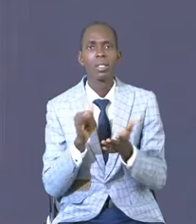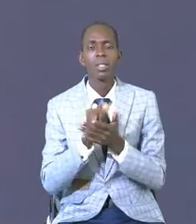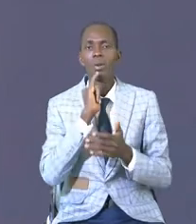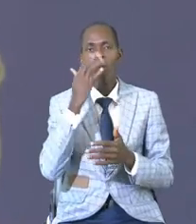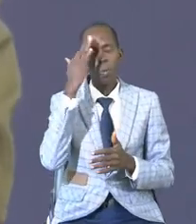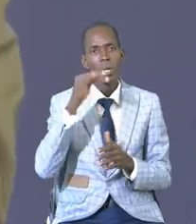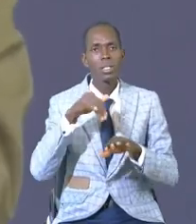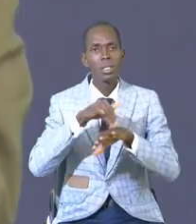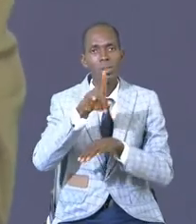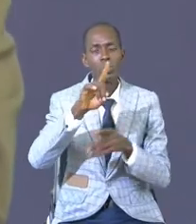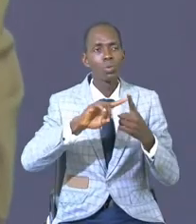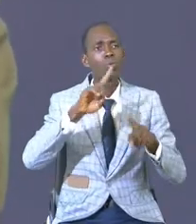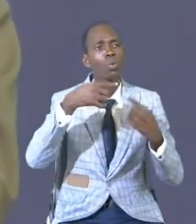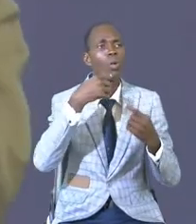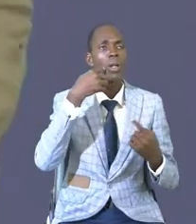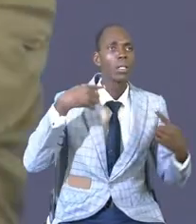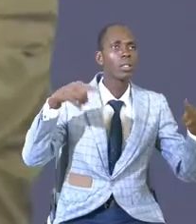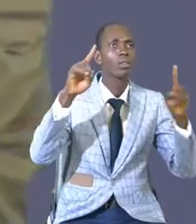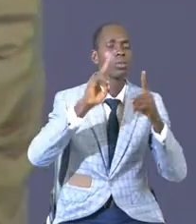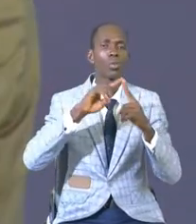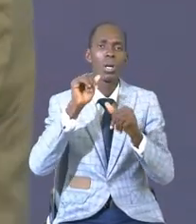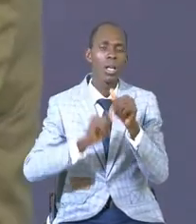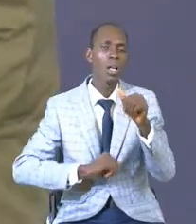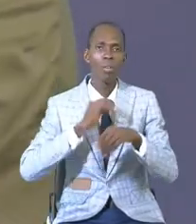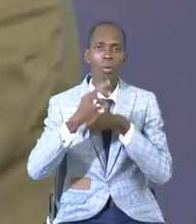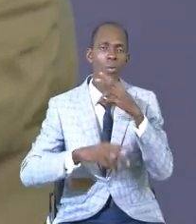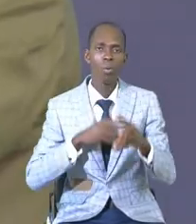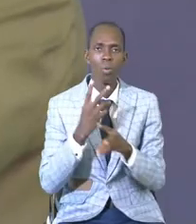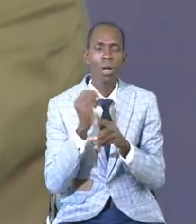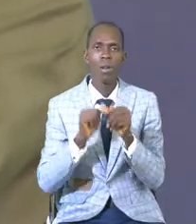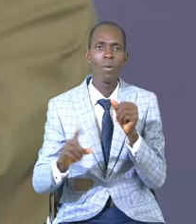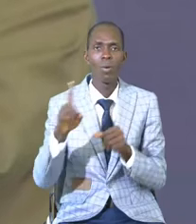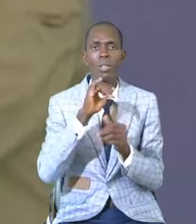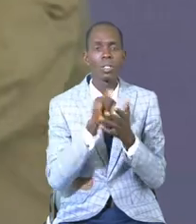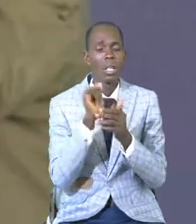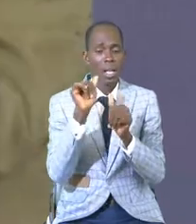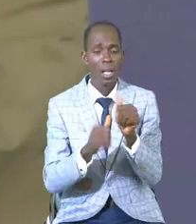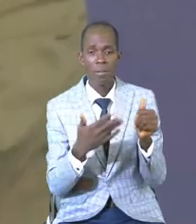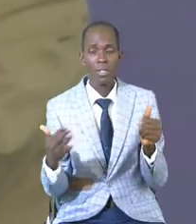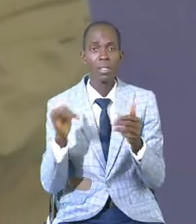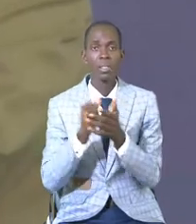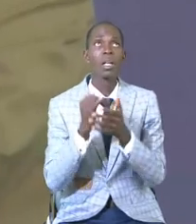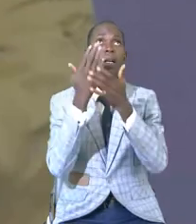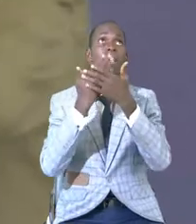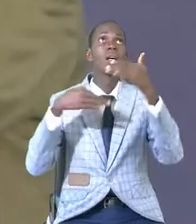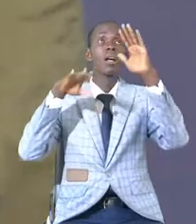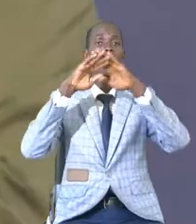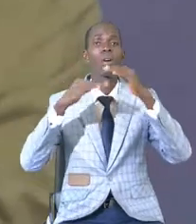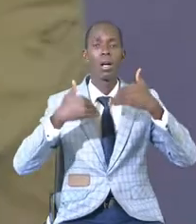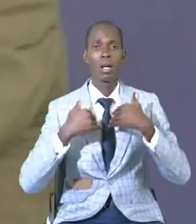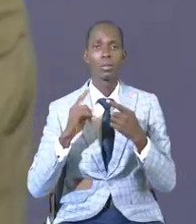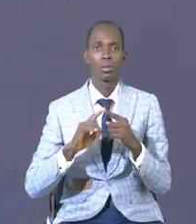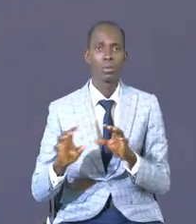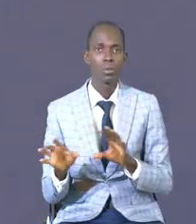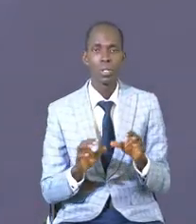and tell every creature that everything heaven has to do, everything God has to do,